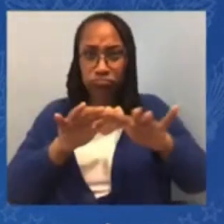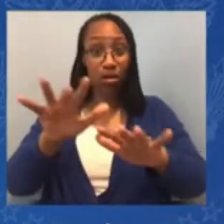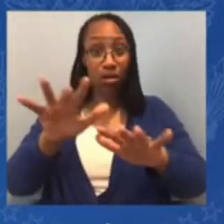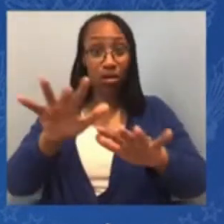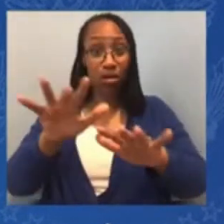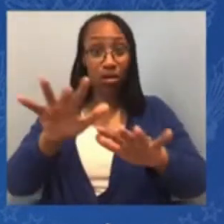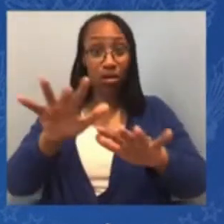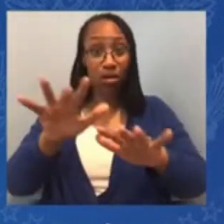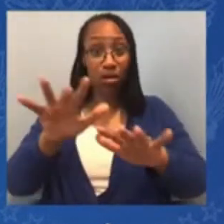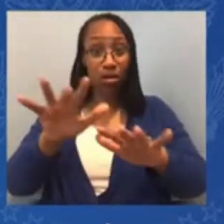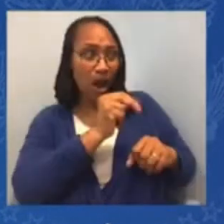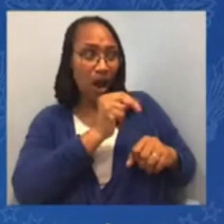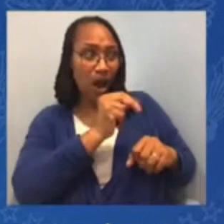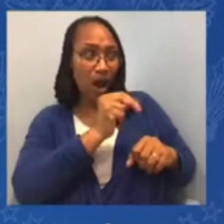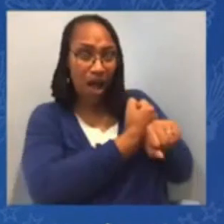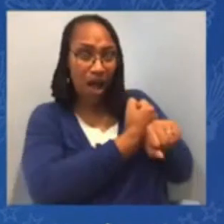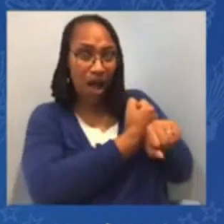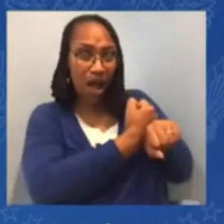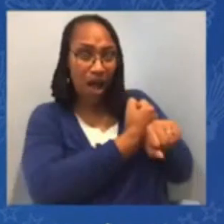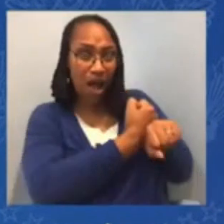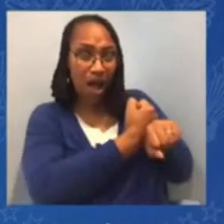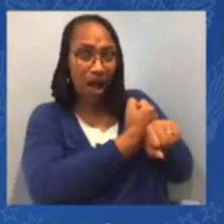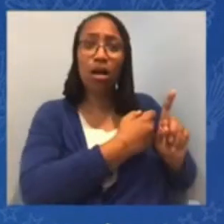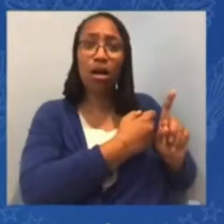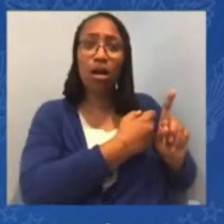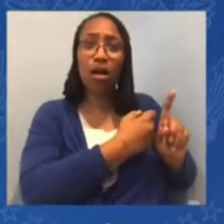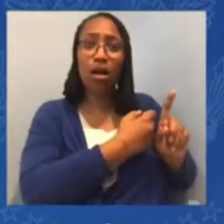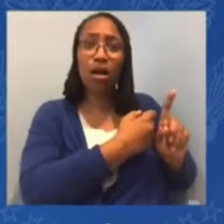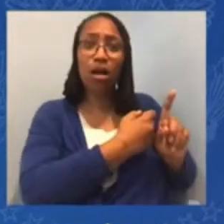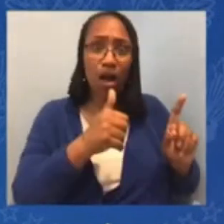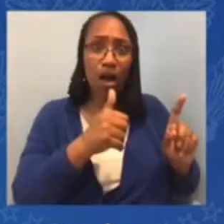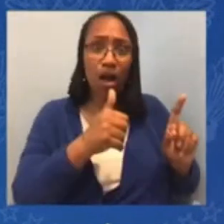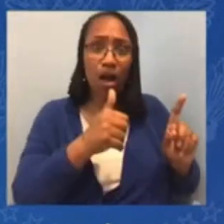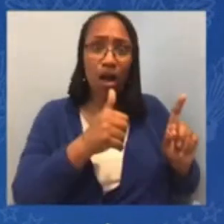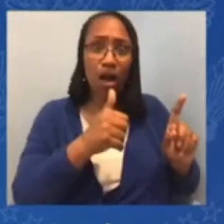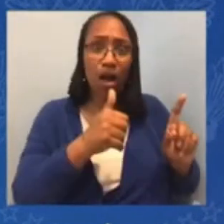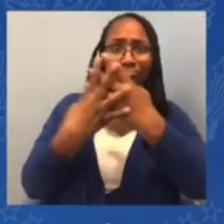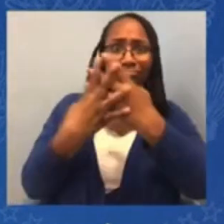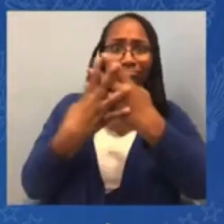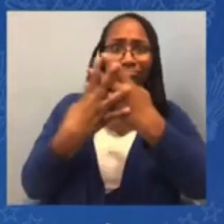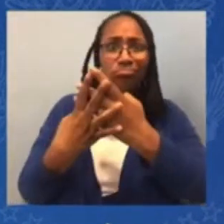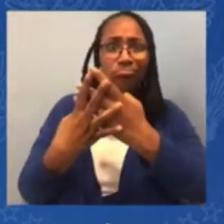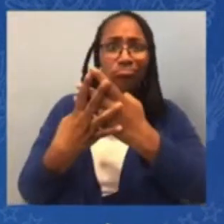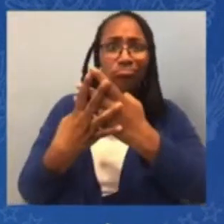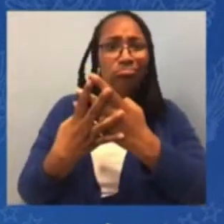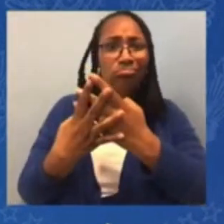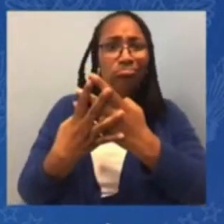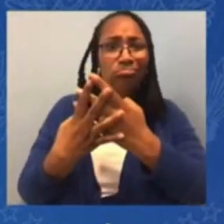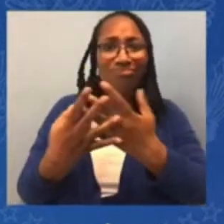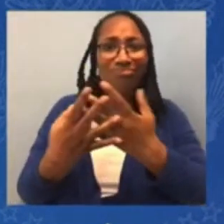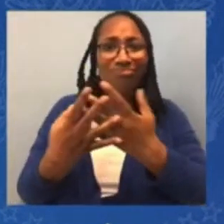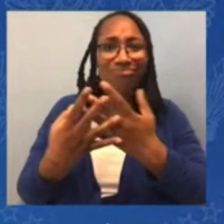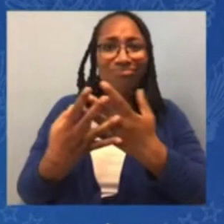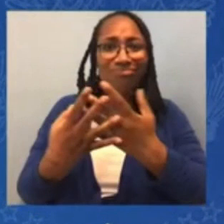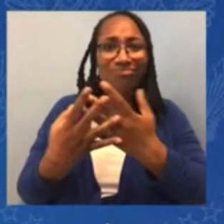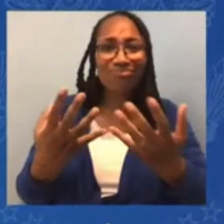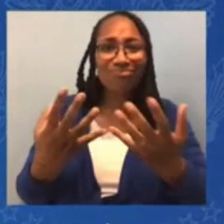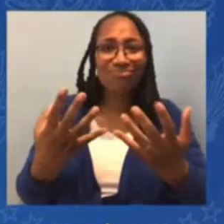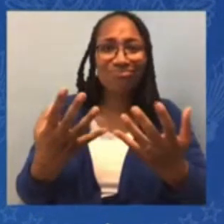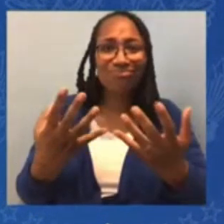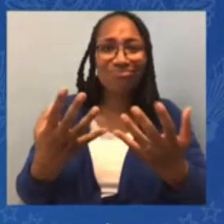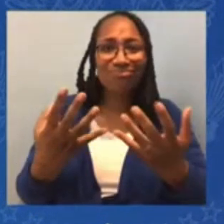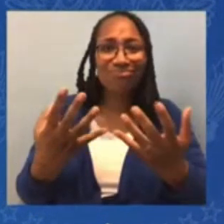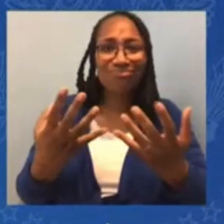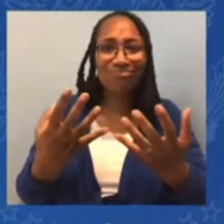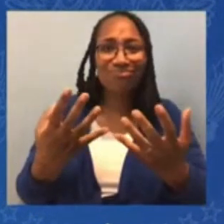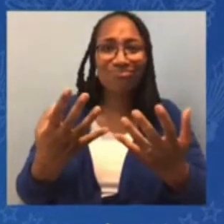jug. These are common sense requirements all gun owners should follow. Every gun owner should be required to have the same requirements held to